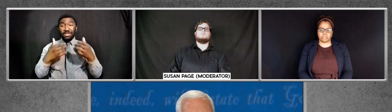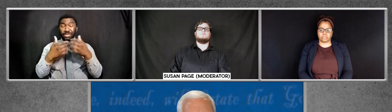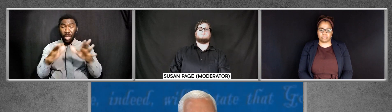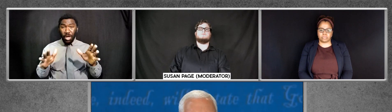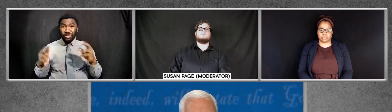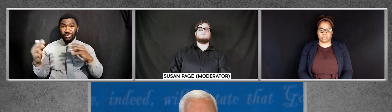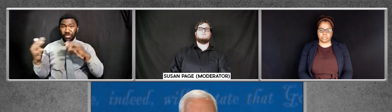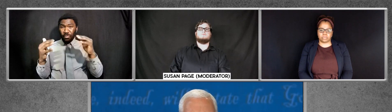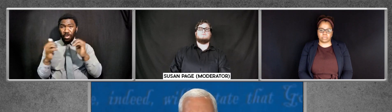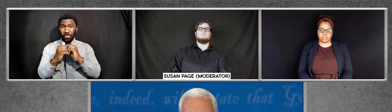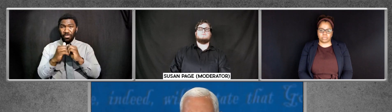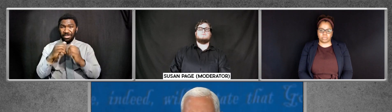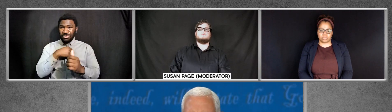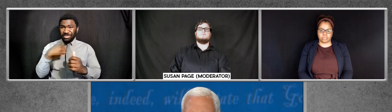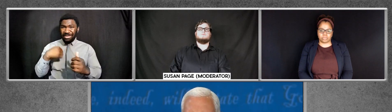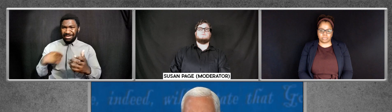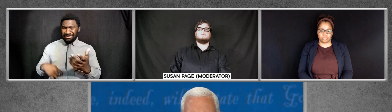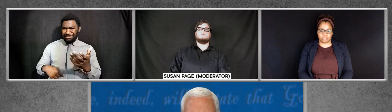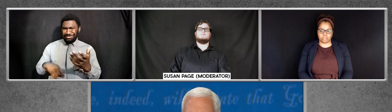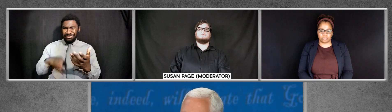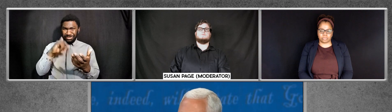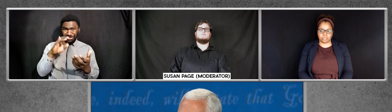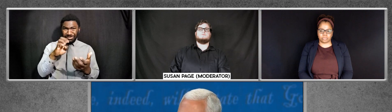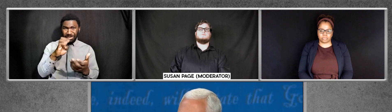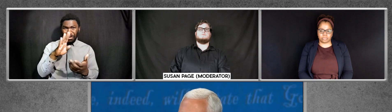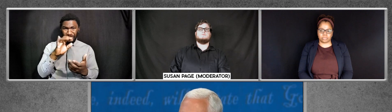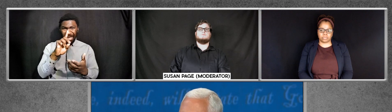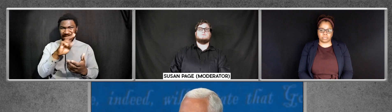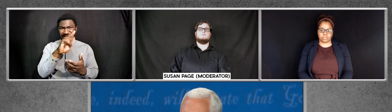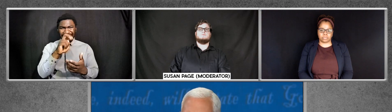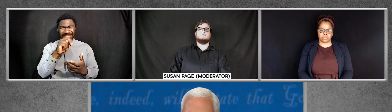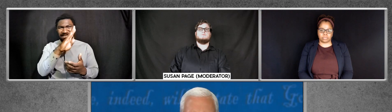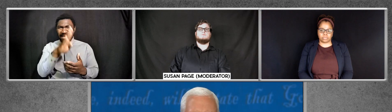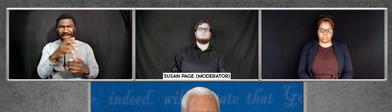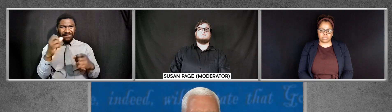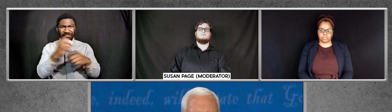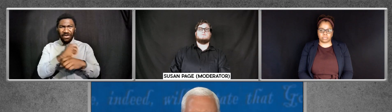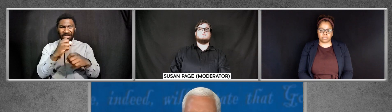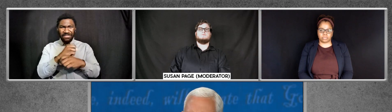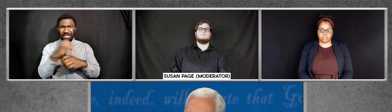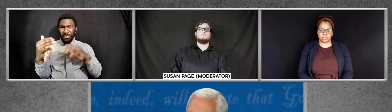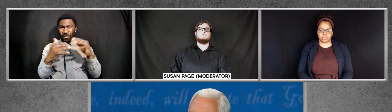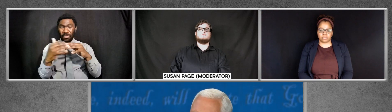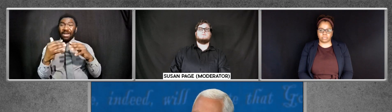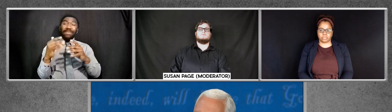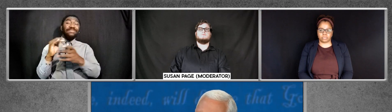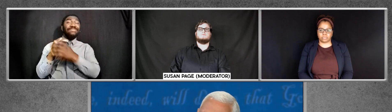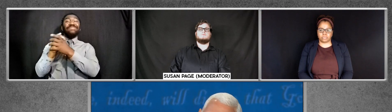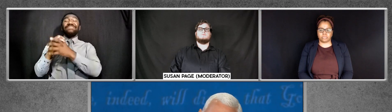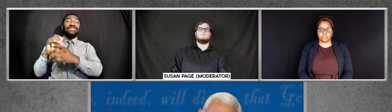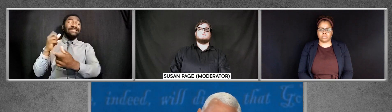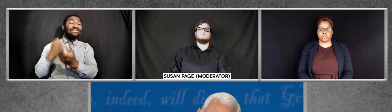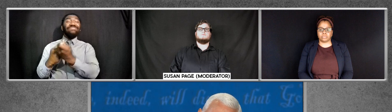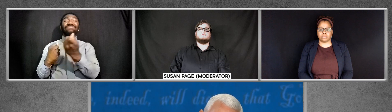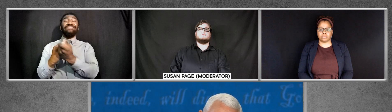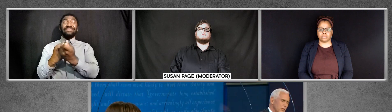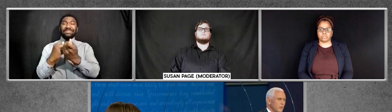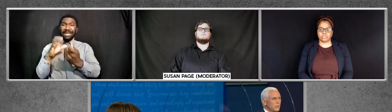fought it. Joe Biden has been a cheerleader for communist China over the last several decades. And